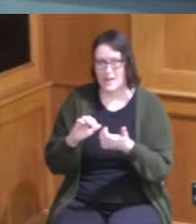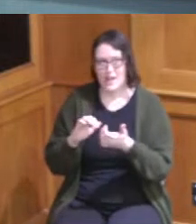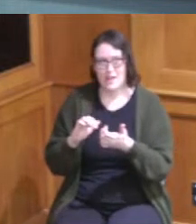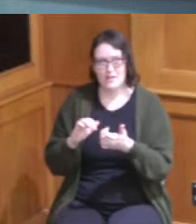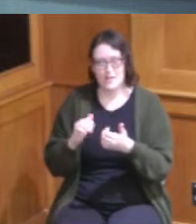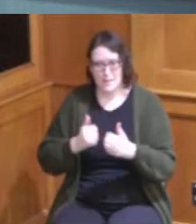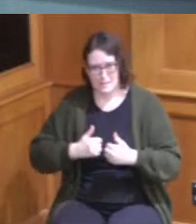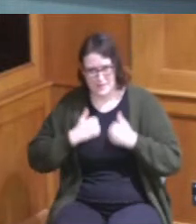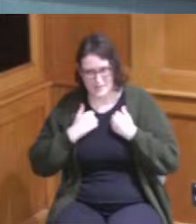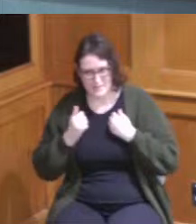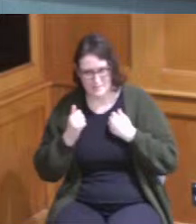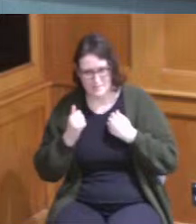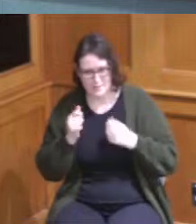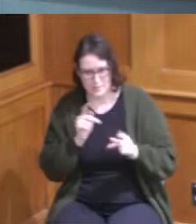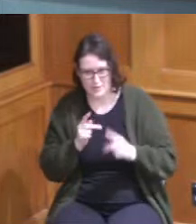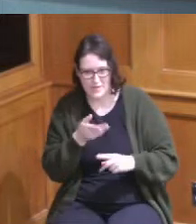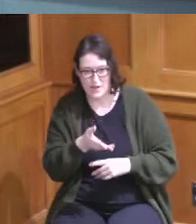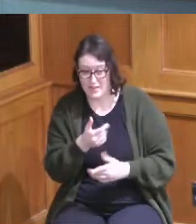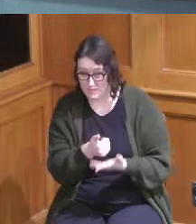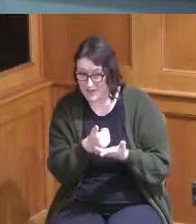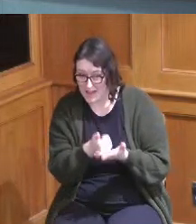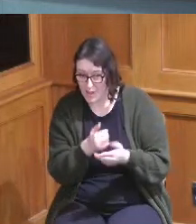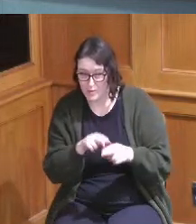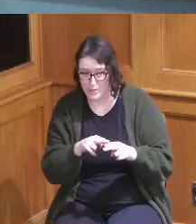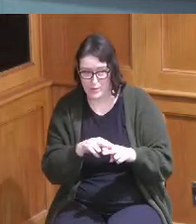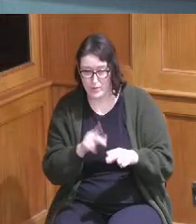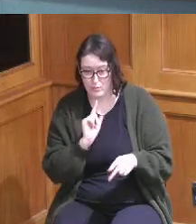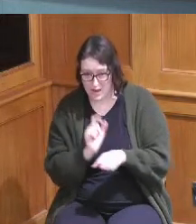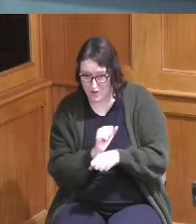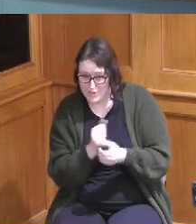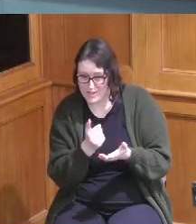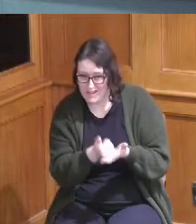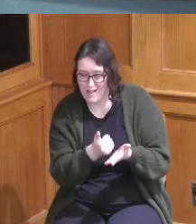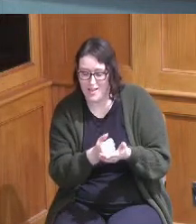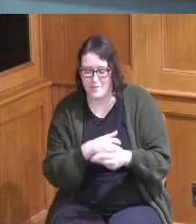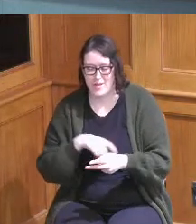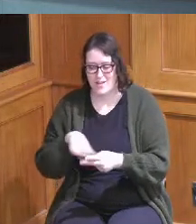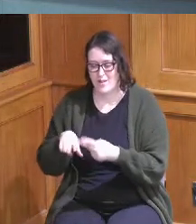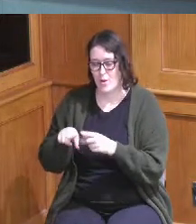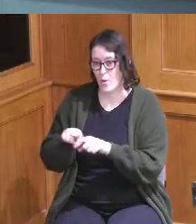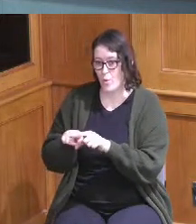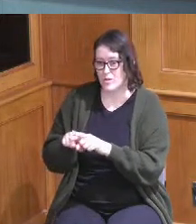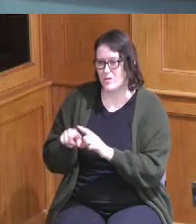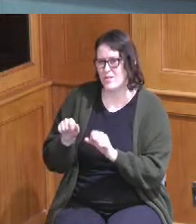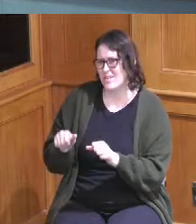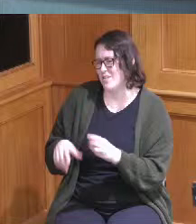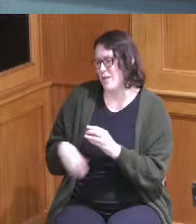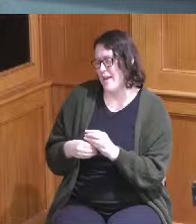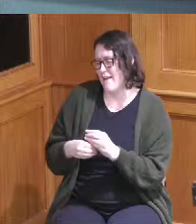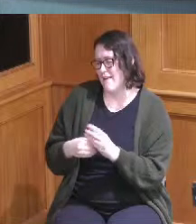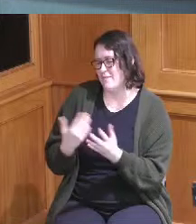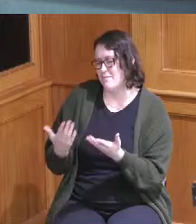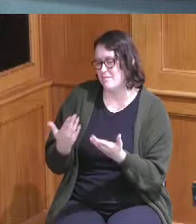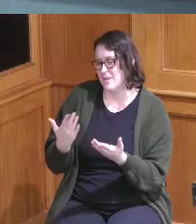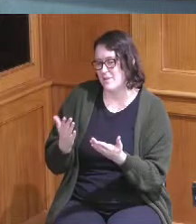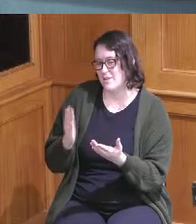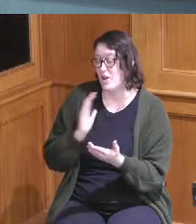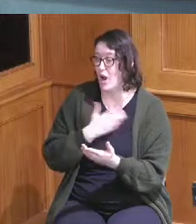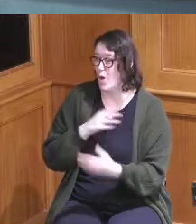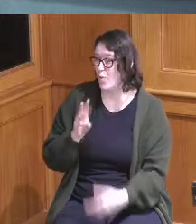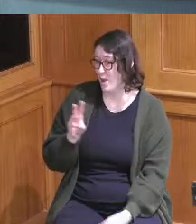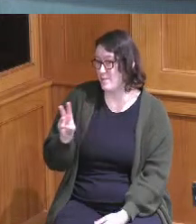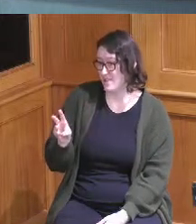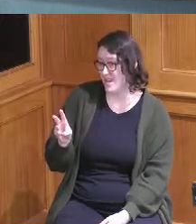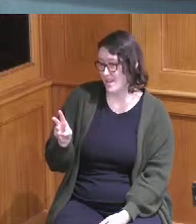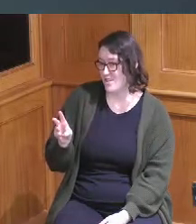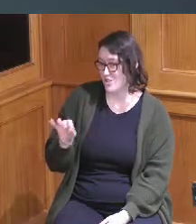residents been helped by the railroad company? And then if we could also add maybe to our website,